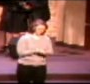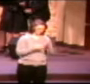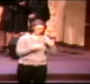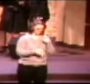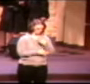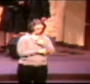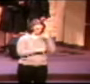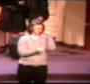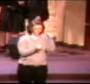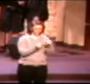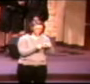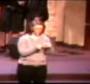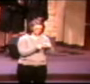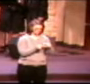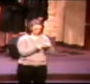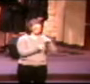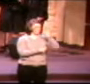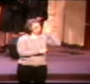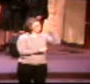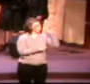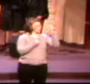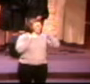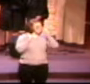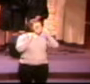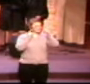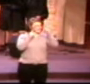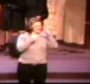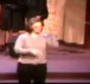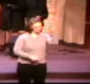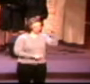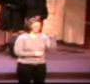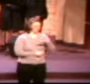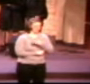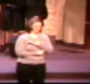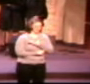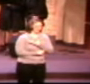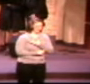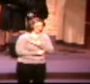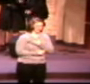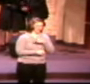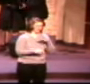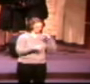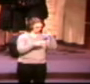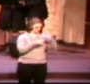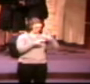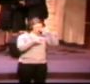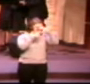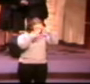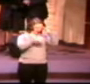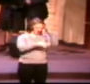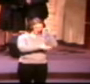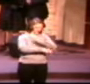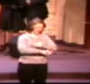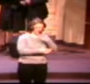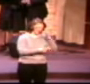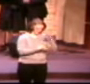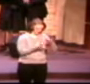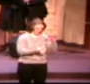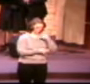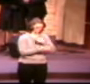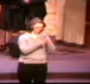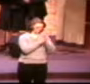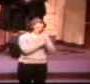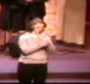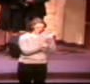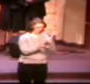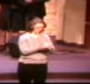be reminded of your amazing grace. In the name of the Father, and the Son, and the Spirit, we pray.